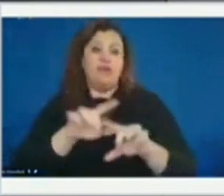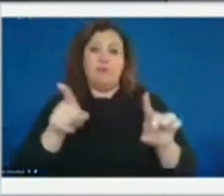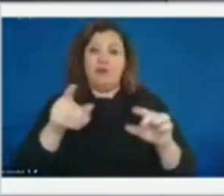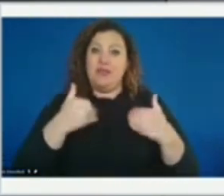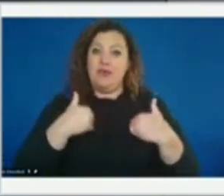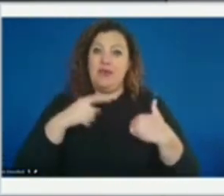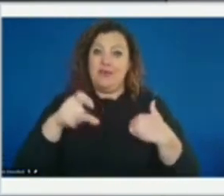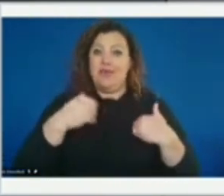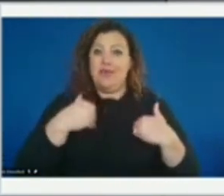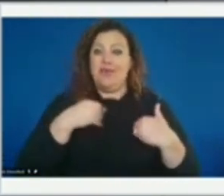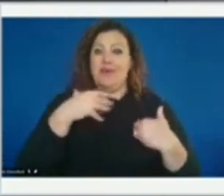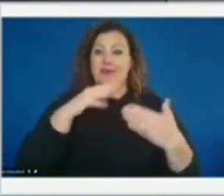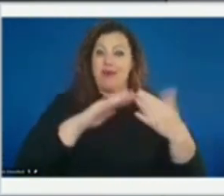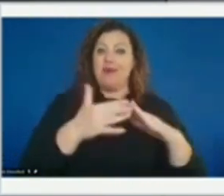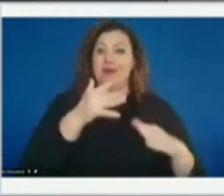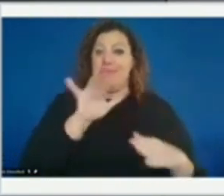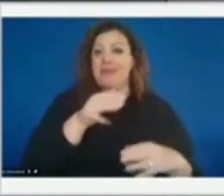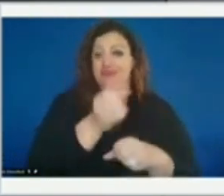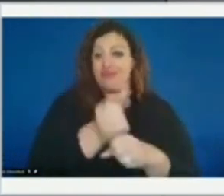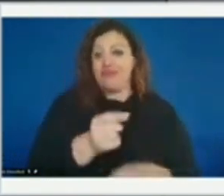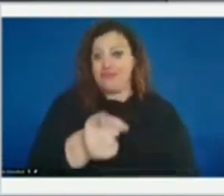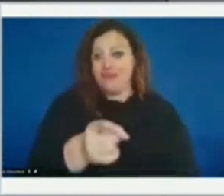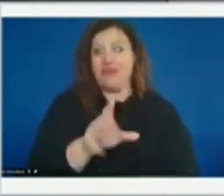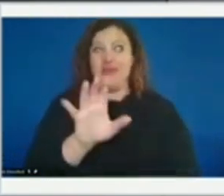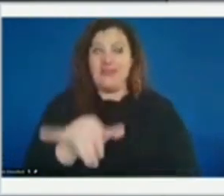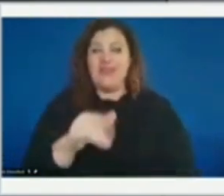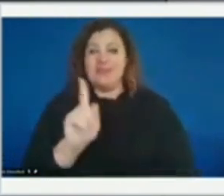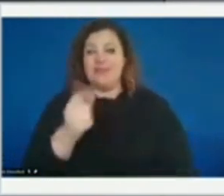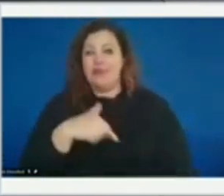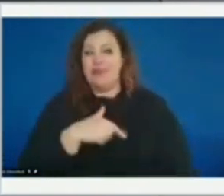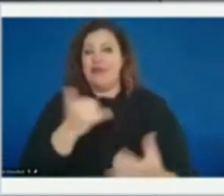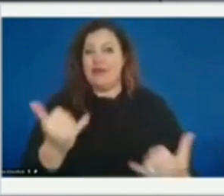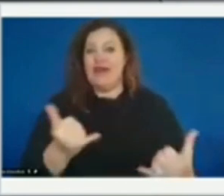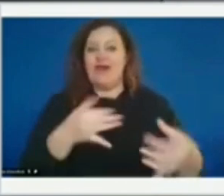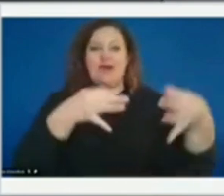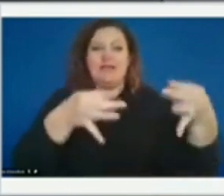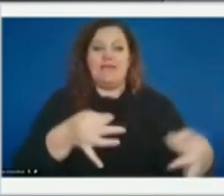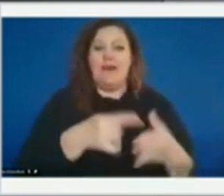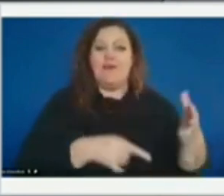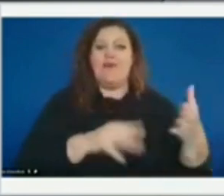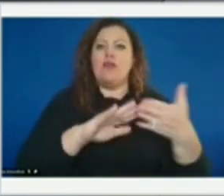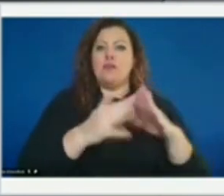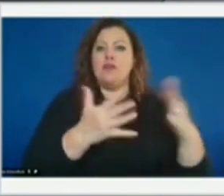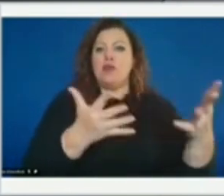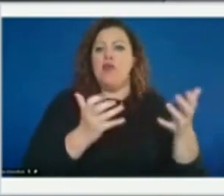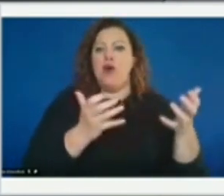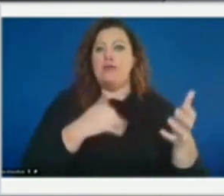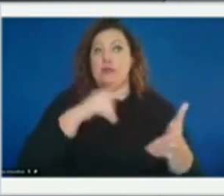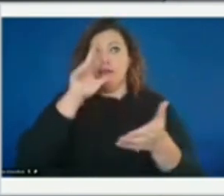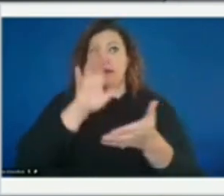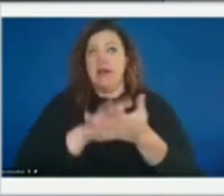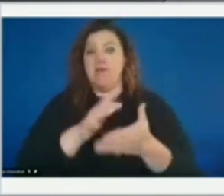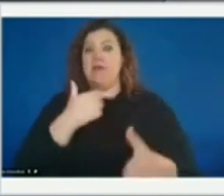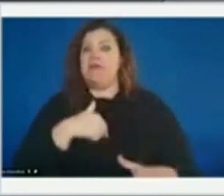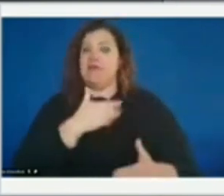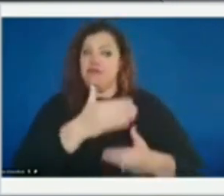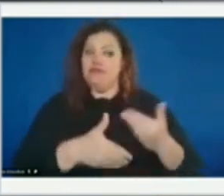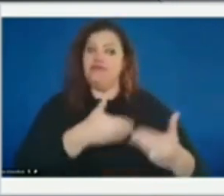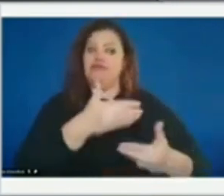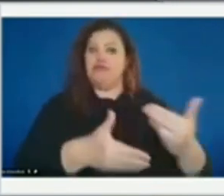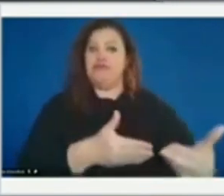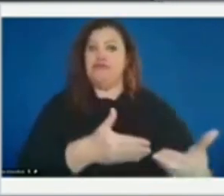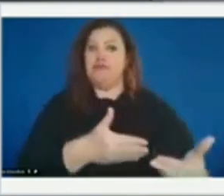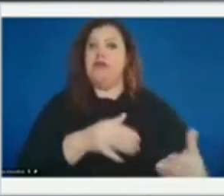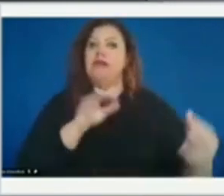I think that's where we are now, is defining what the community wants, and I believe that we're on our way. The feedback